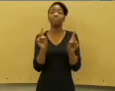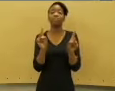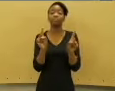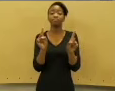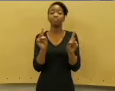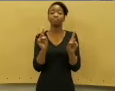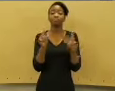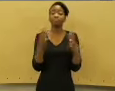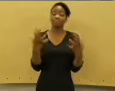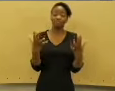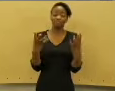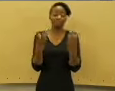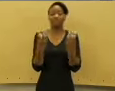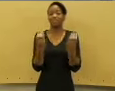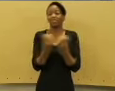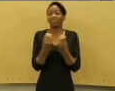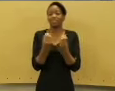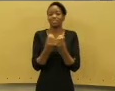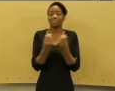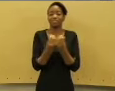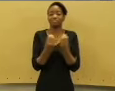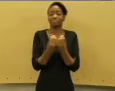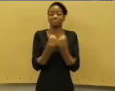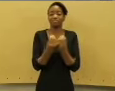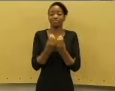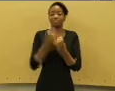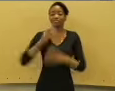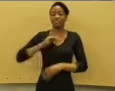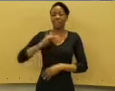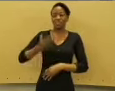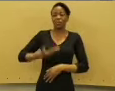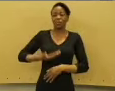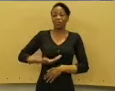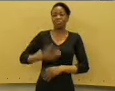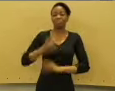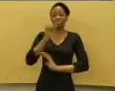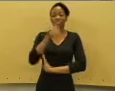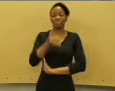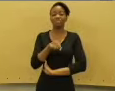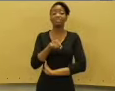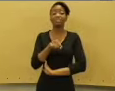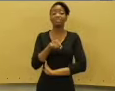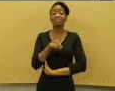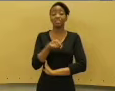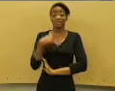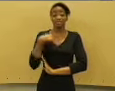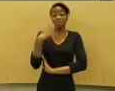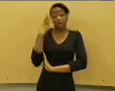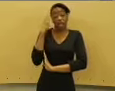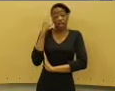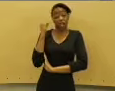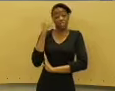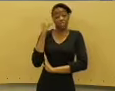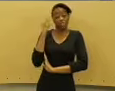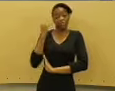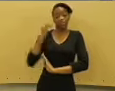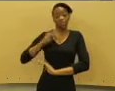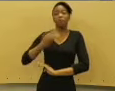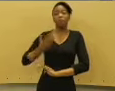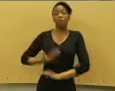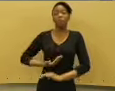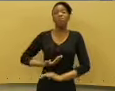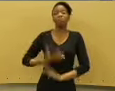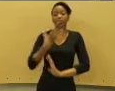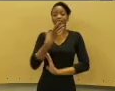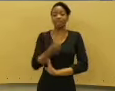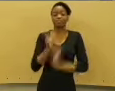something that is mostly admitted to by women, I can only talk about the experiences that I have with women, that it's only the women